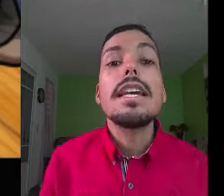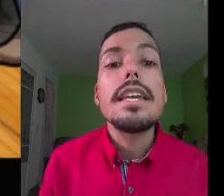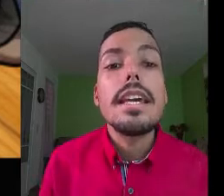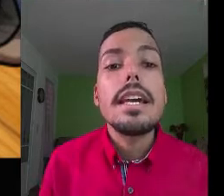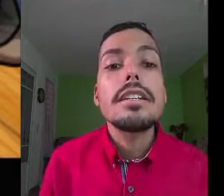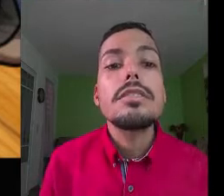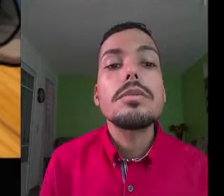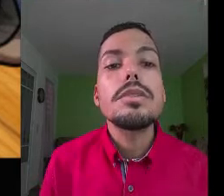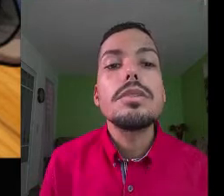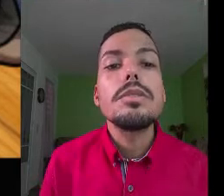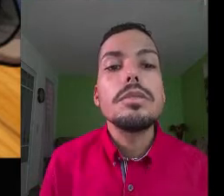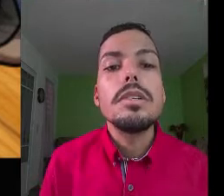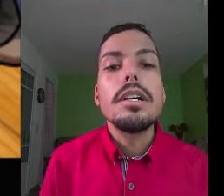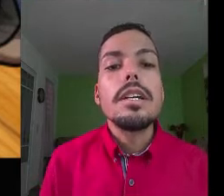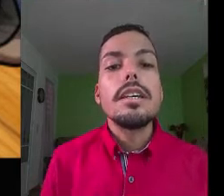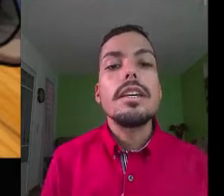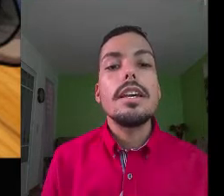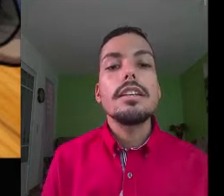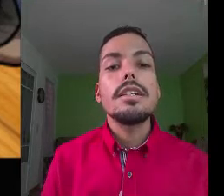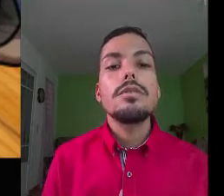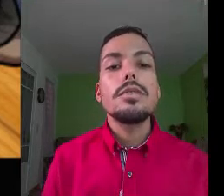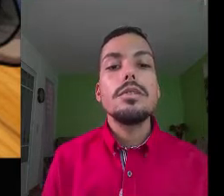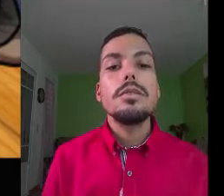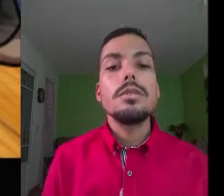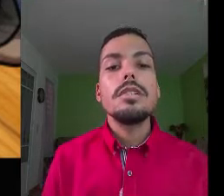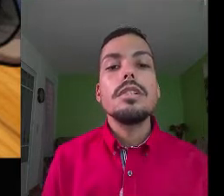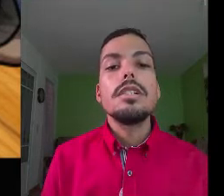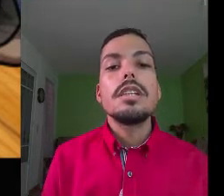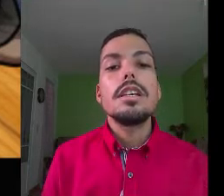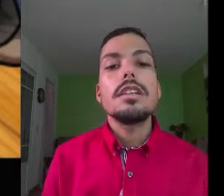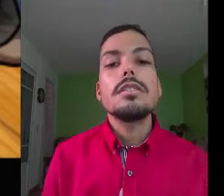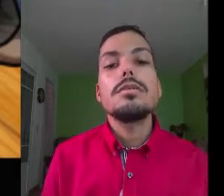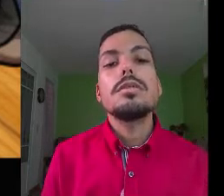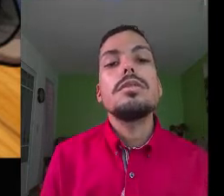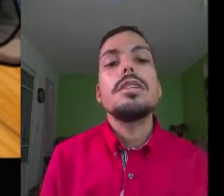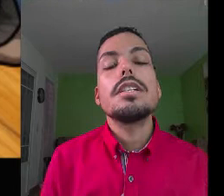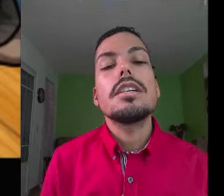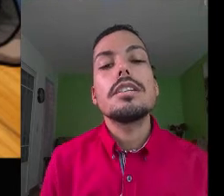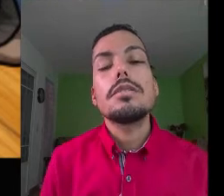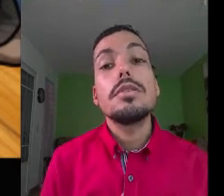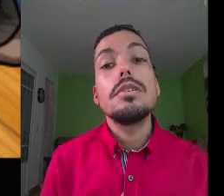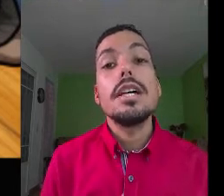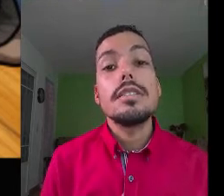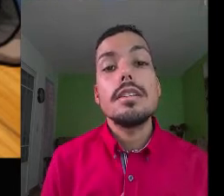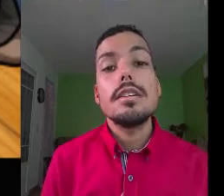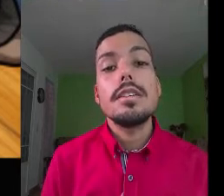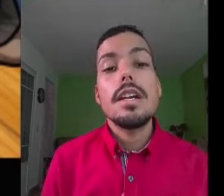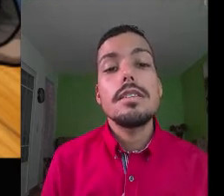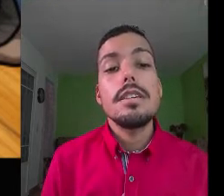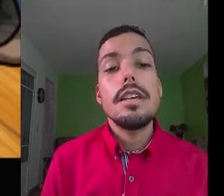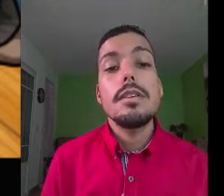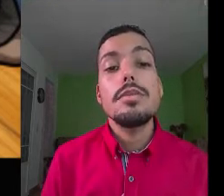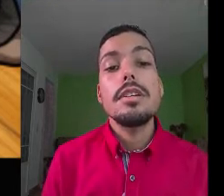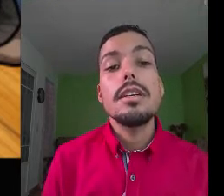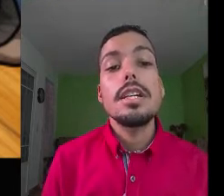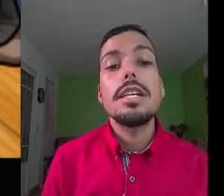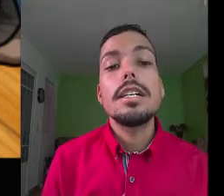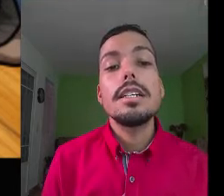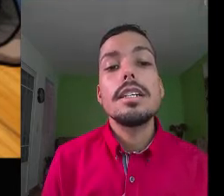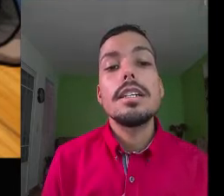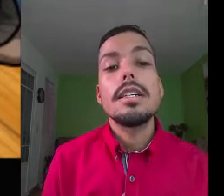is Kangaroo. Kangaroo. Kangaroo, and kangaroo has a letter that